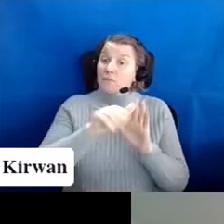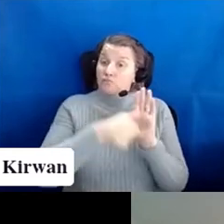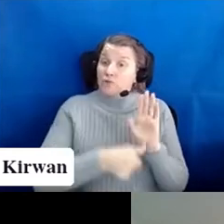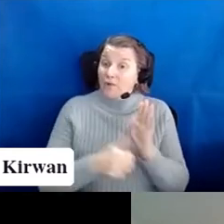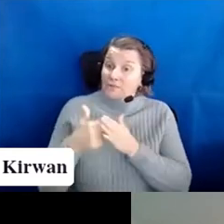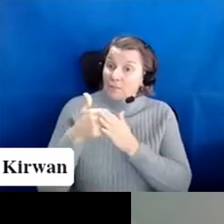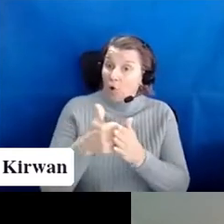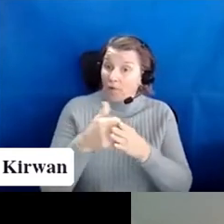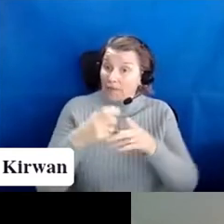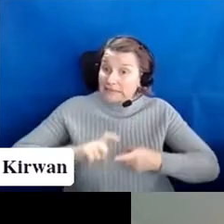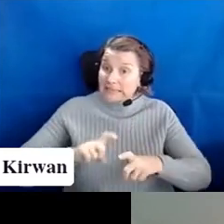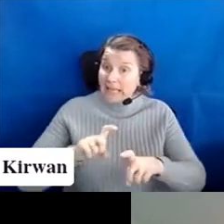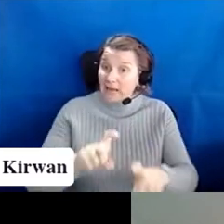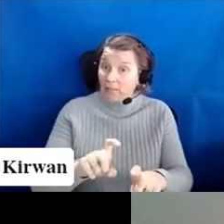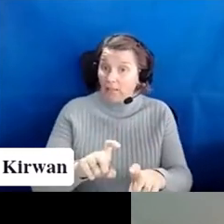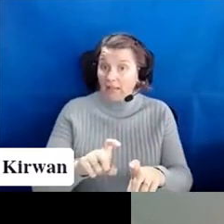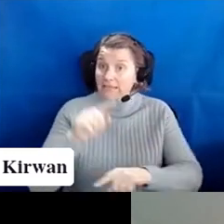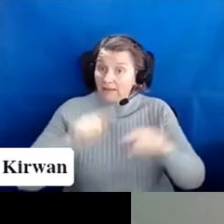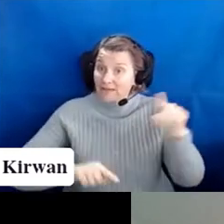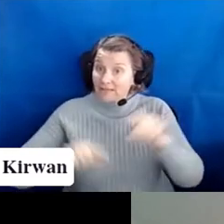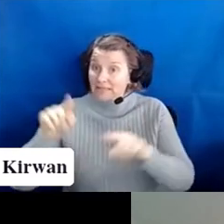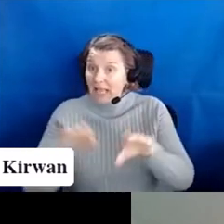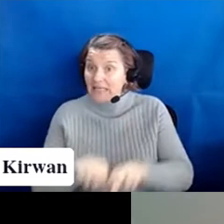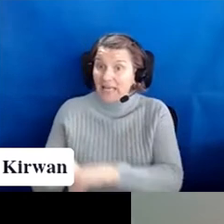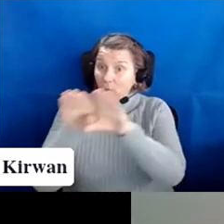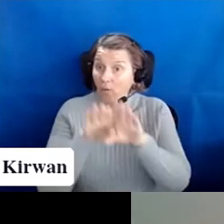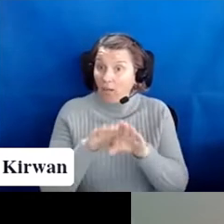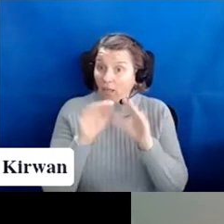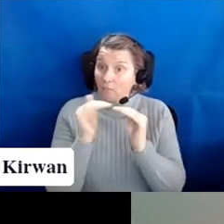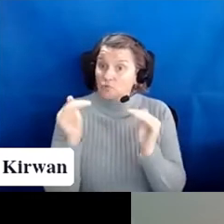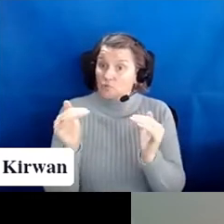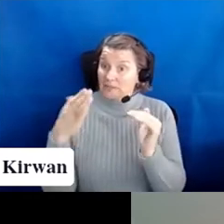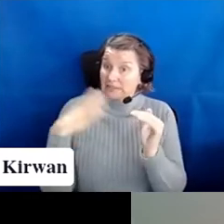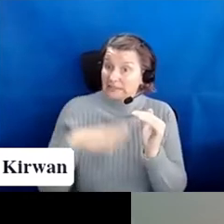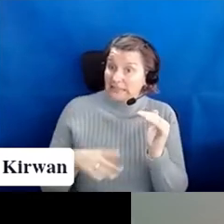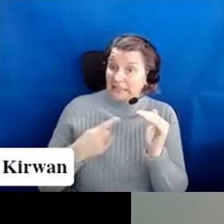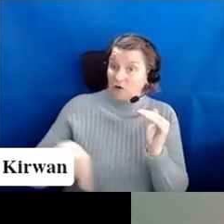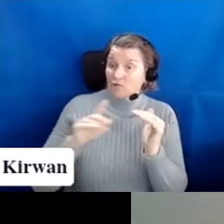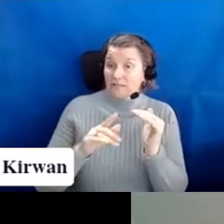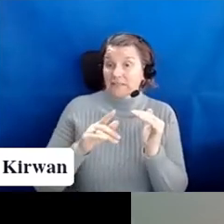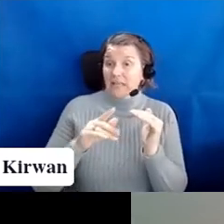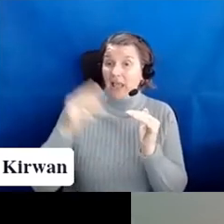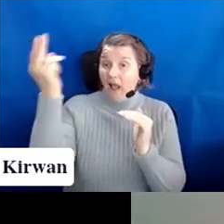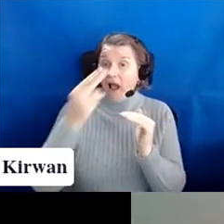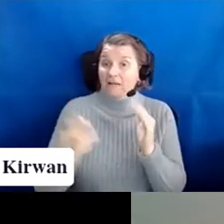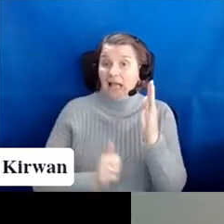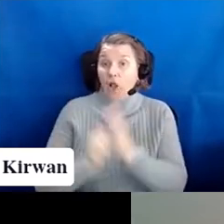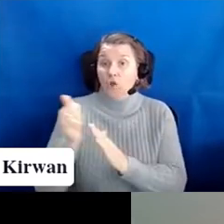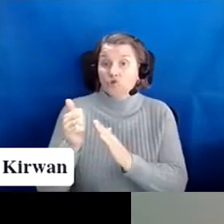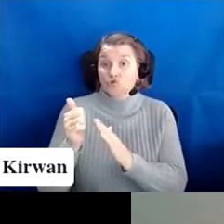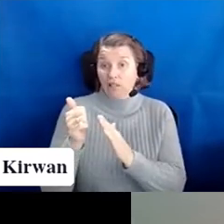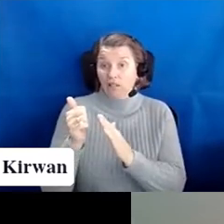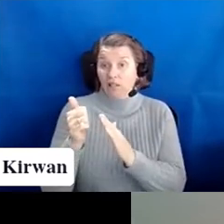the sustainable shift in diversity and equal opportunity that's needed across the arts and culture sectors right